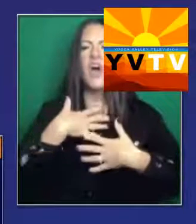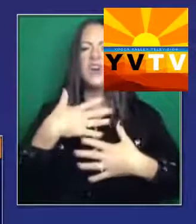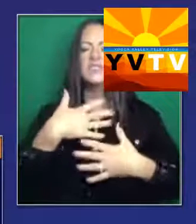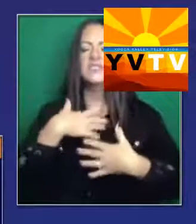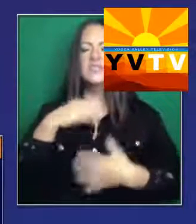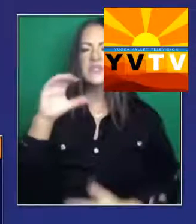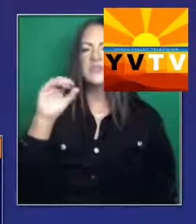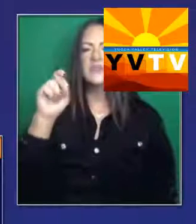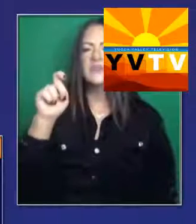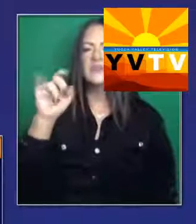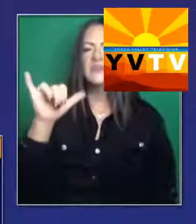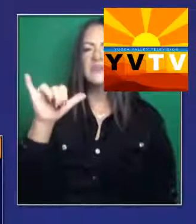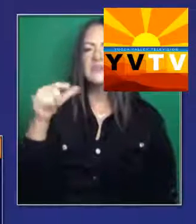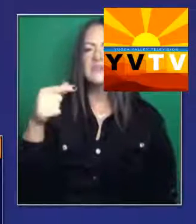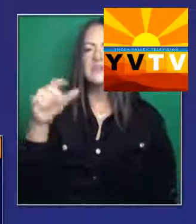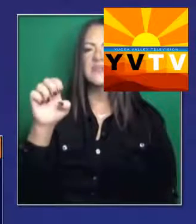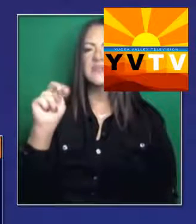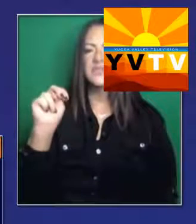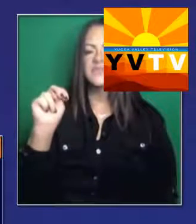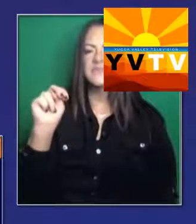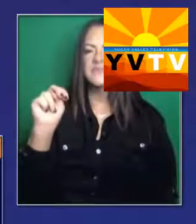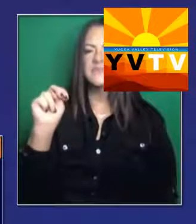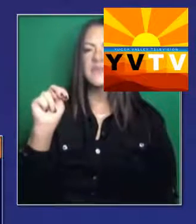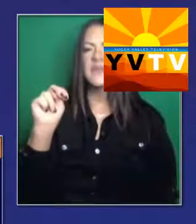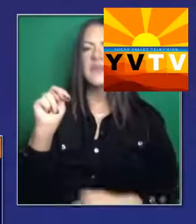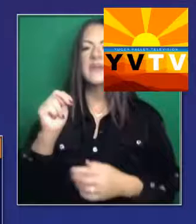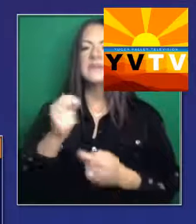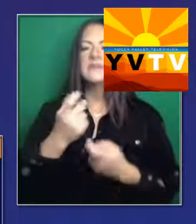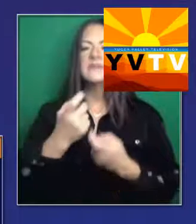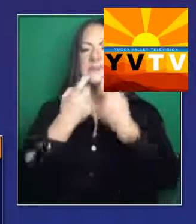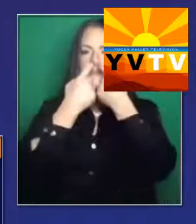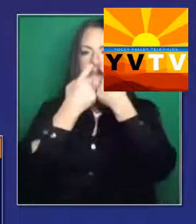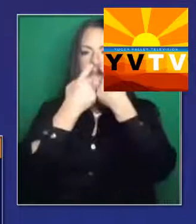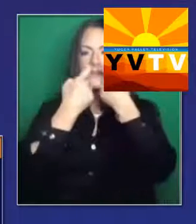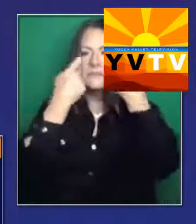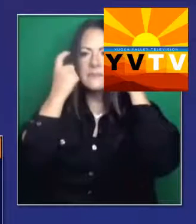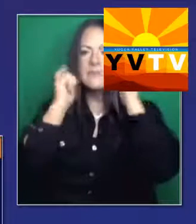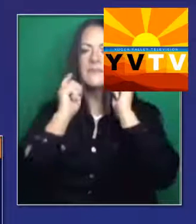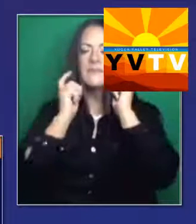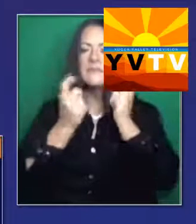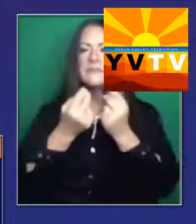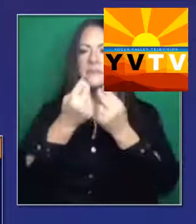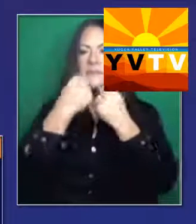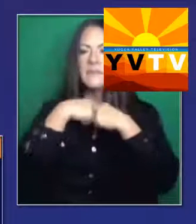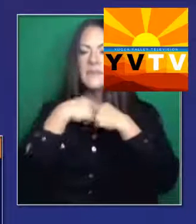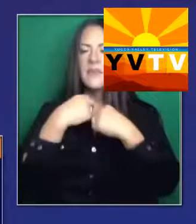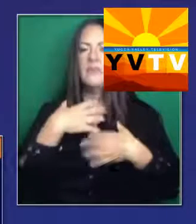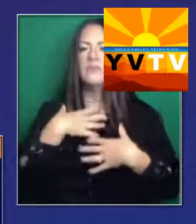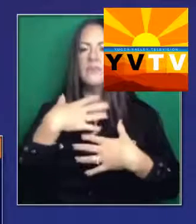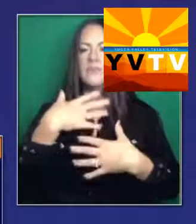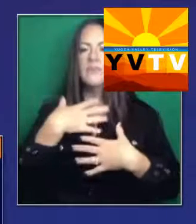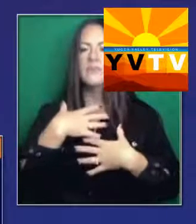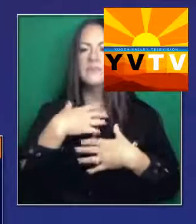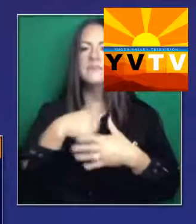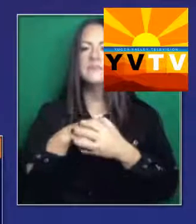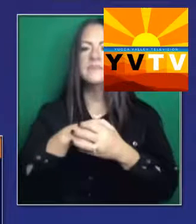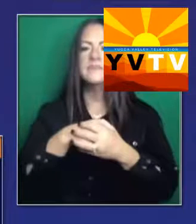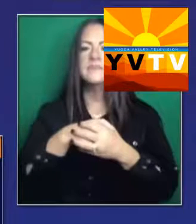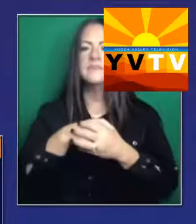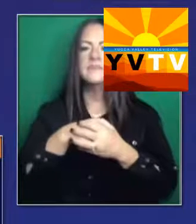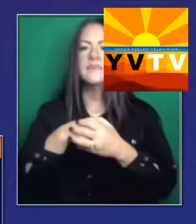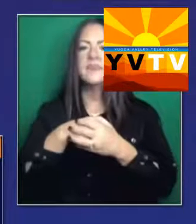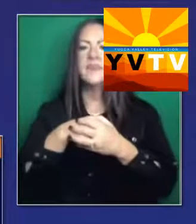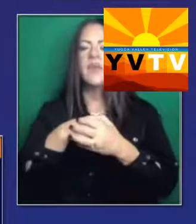just wanted to give it a little bit more focused attention here today and socialize those of you that may not be familiar with the